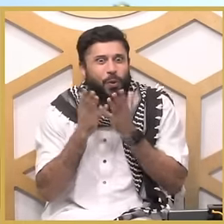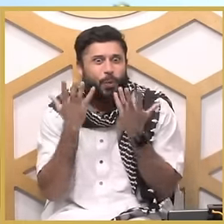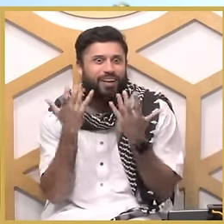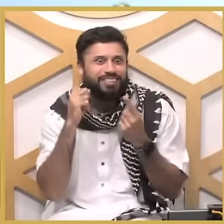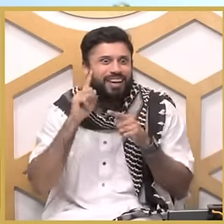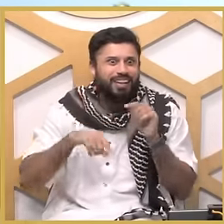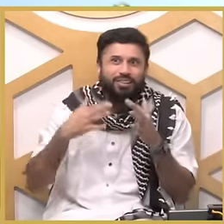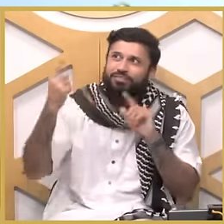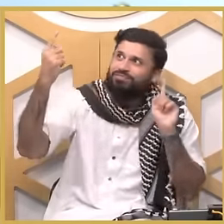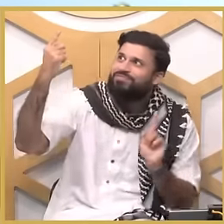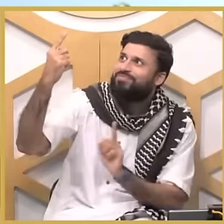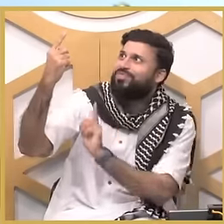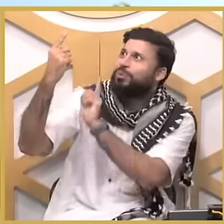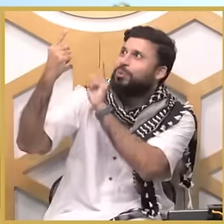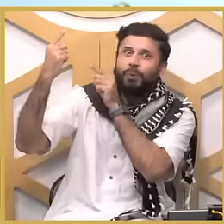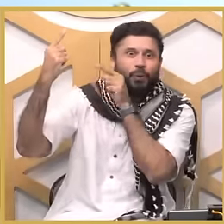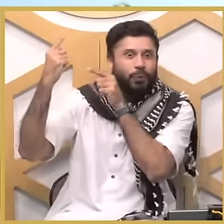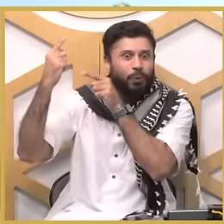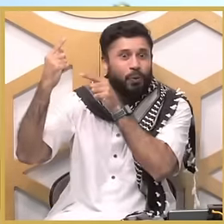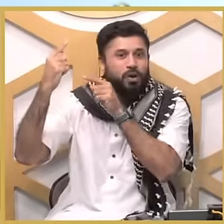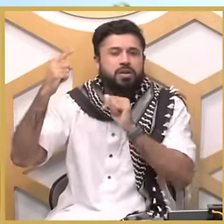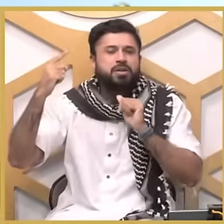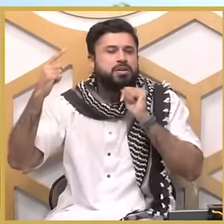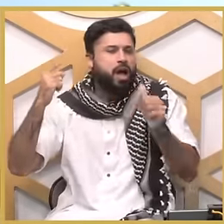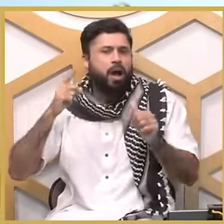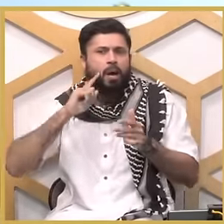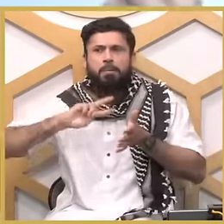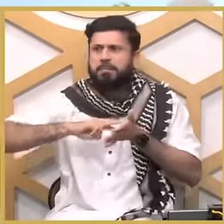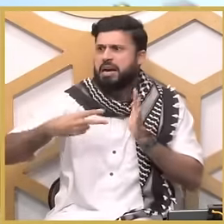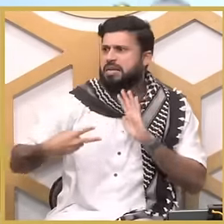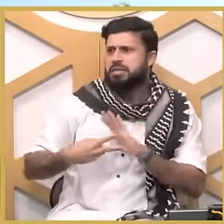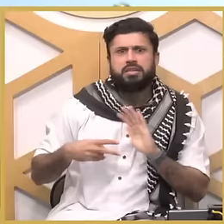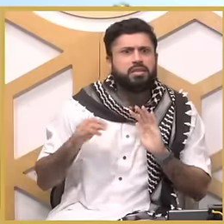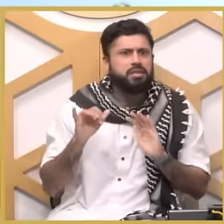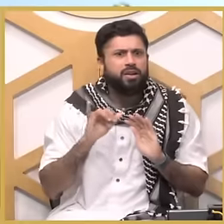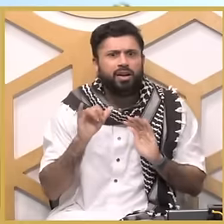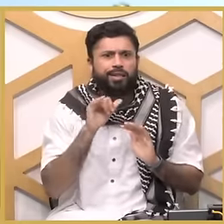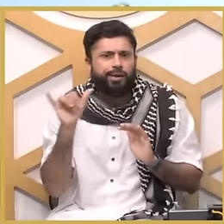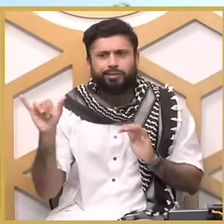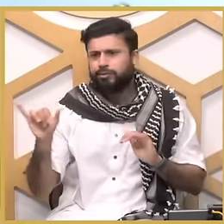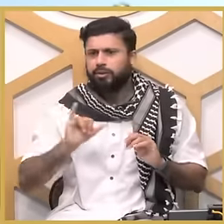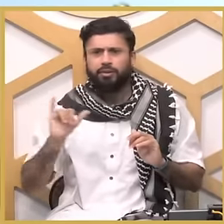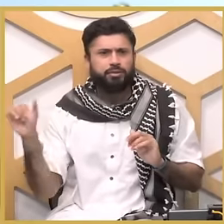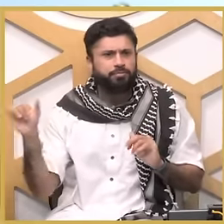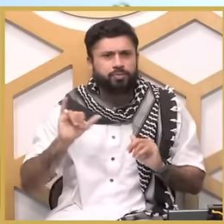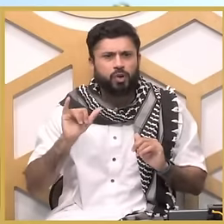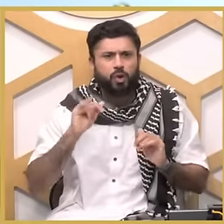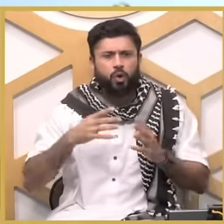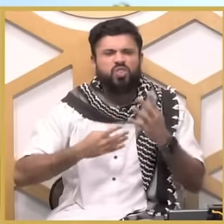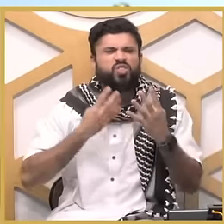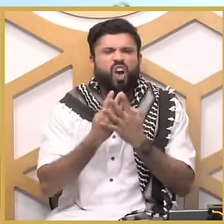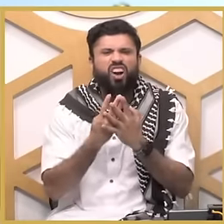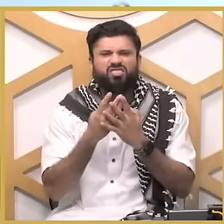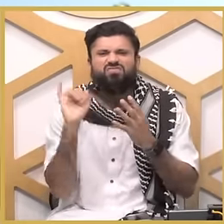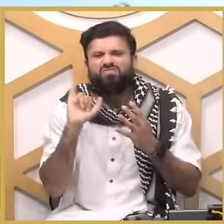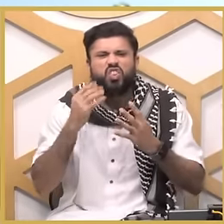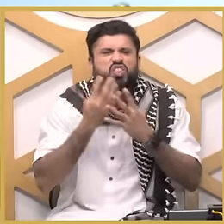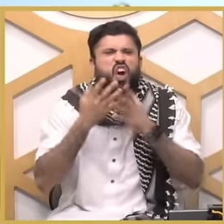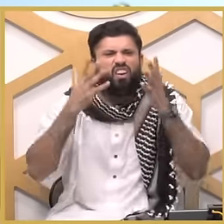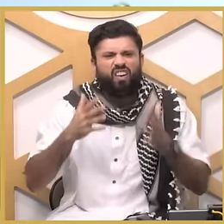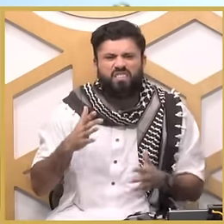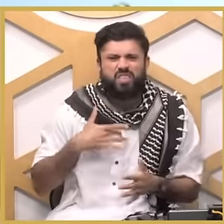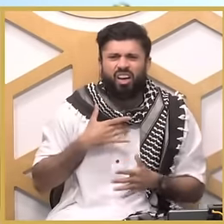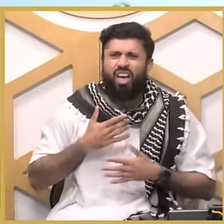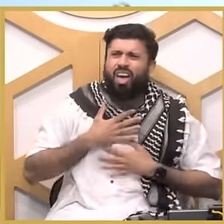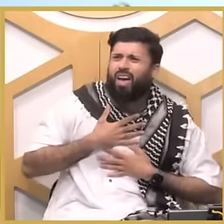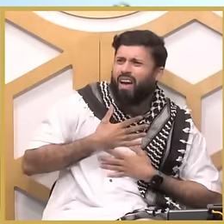back his rebellious slave on the Day of Judgment, his prisoner, and says, stand in front of me now. You have nowhere to run this day on the Day of